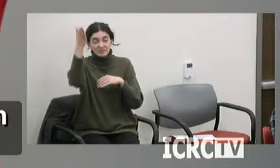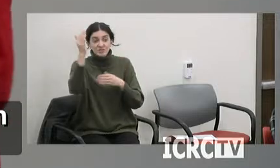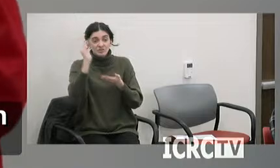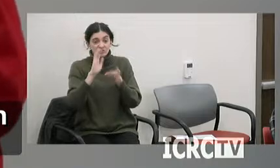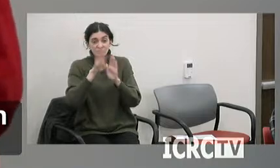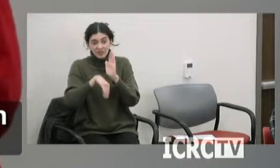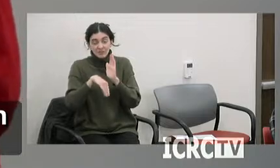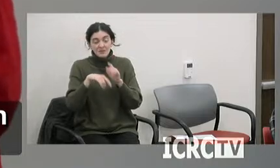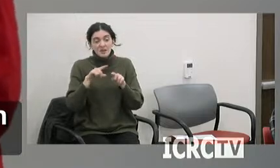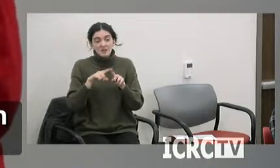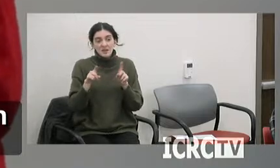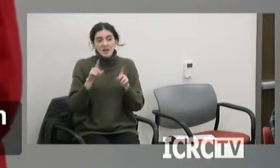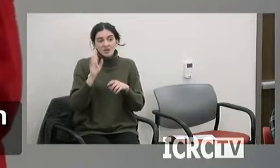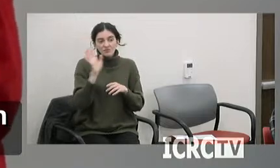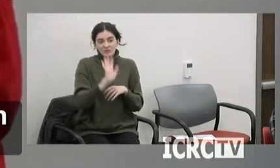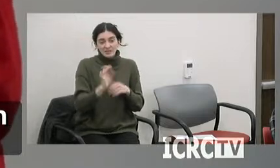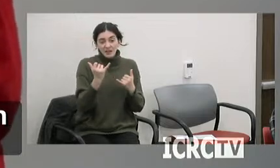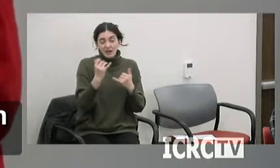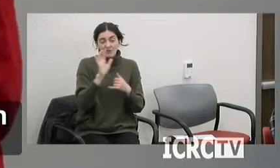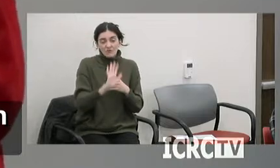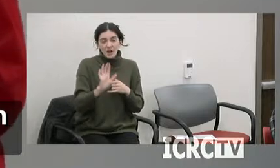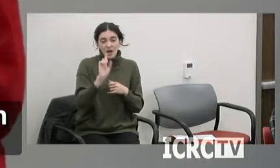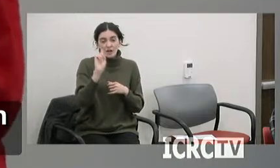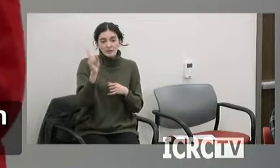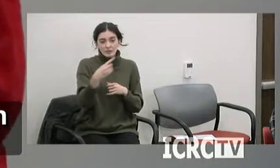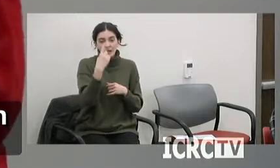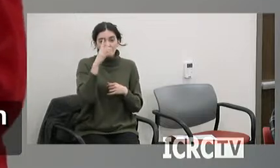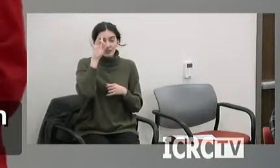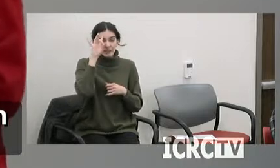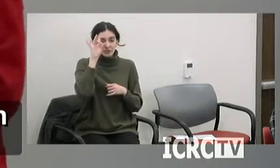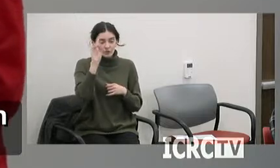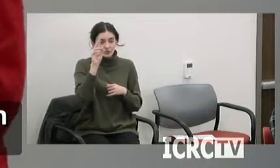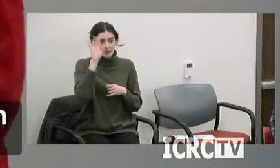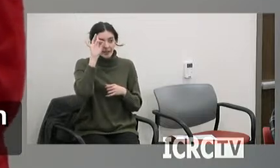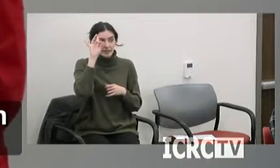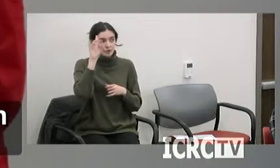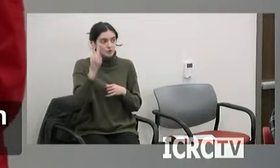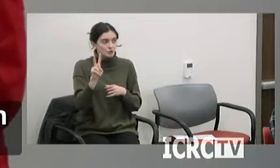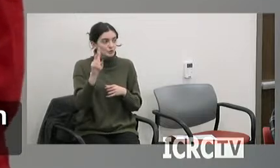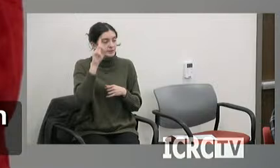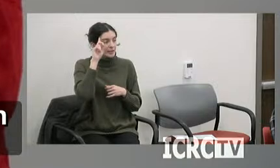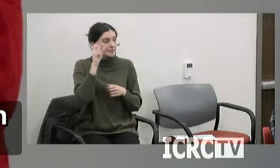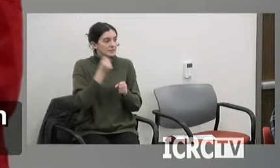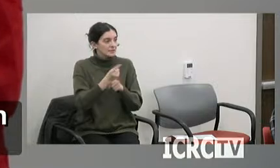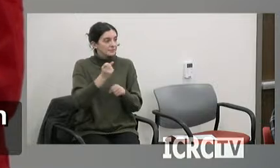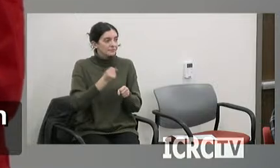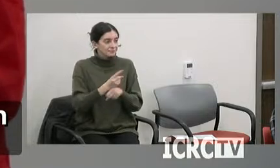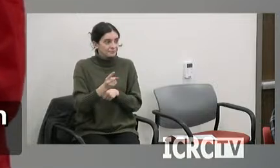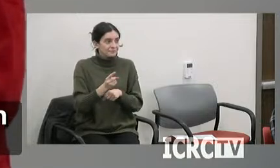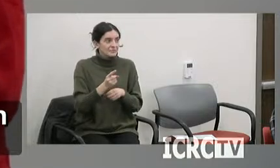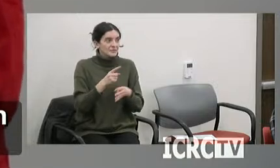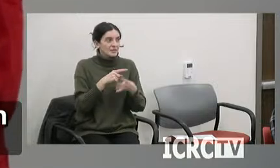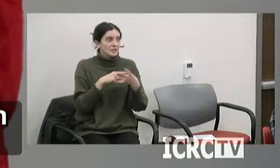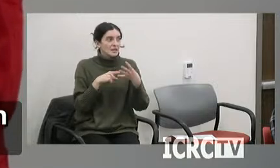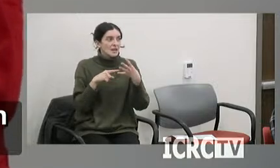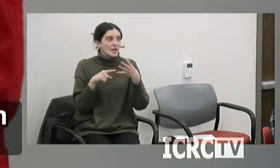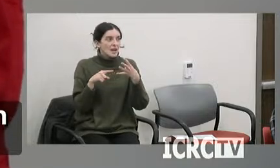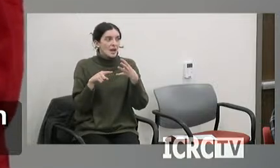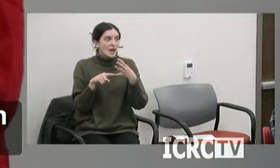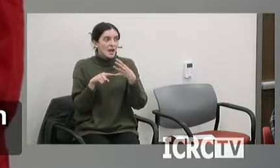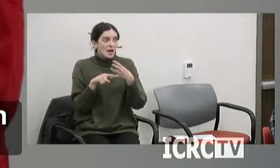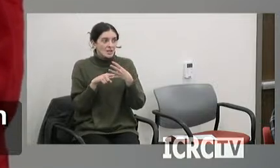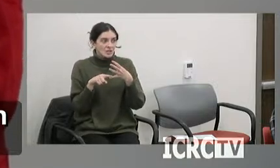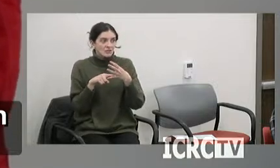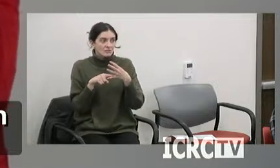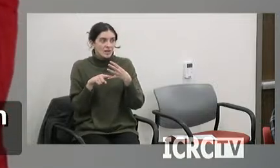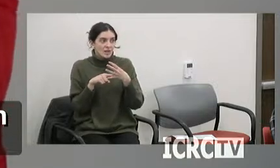year. And then Generation Genius, which is also being used for those teachers in the science, which has